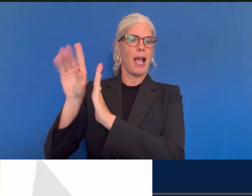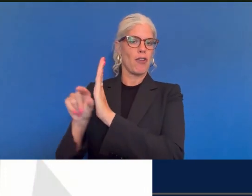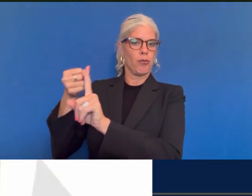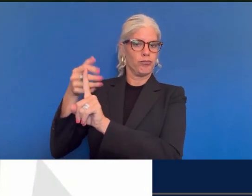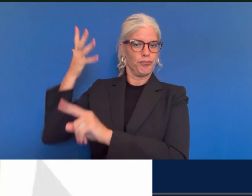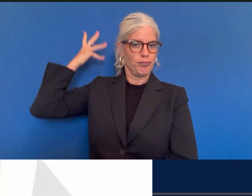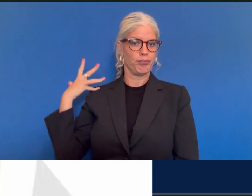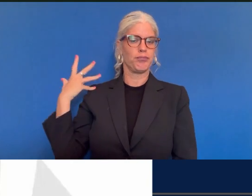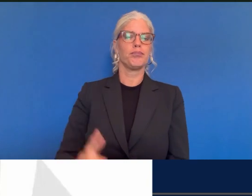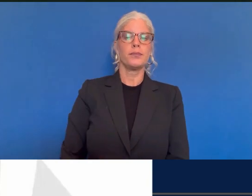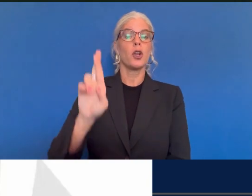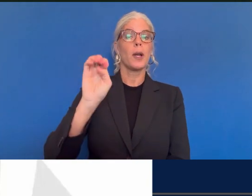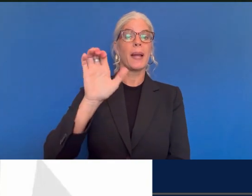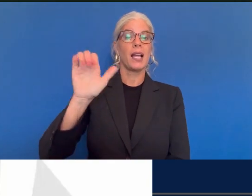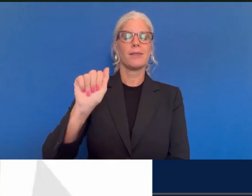background.